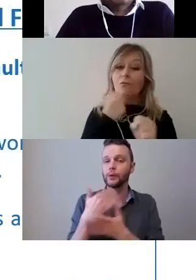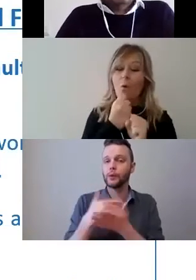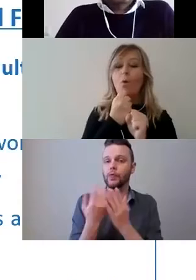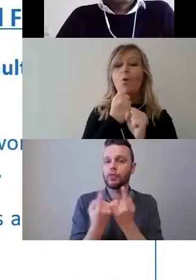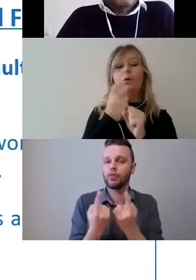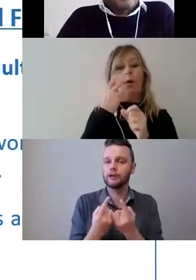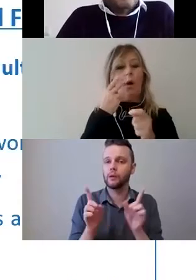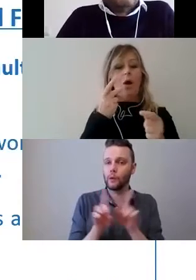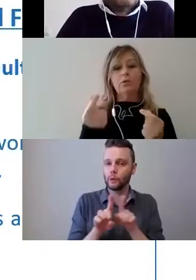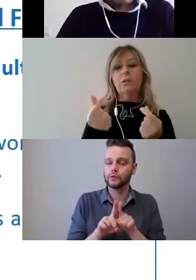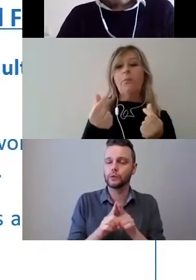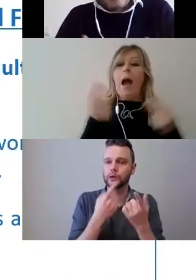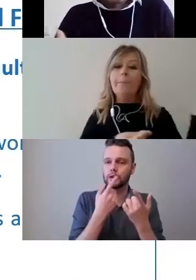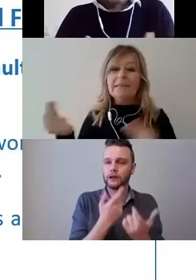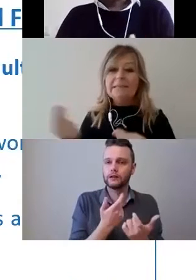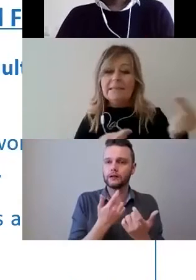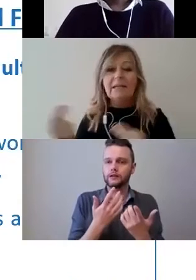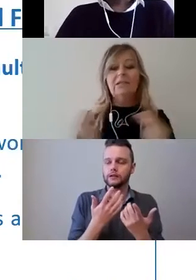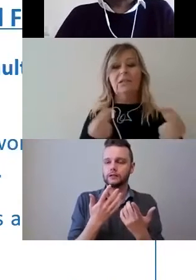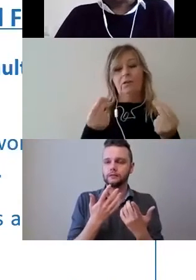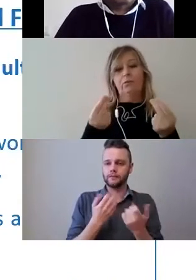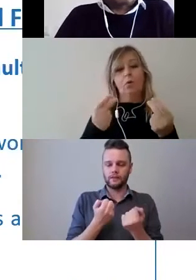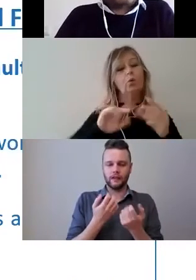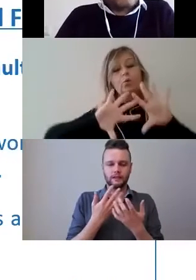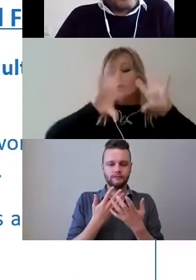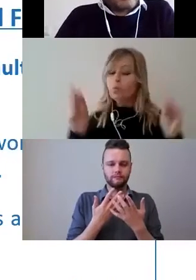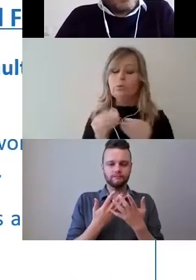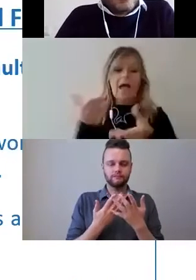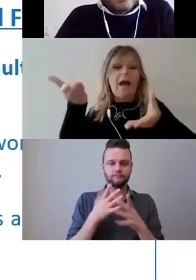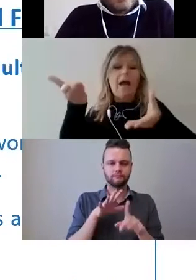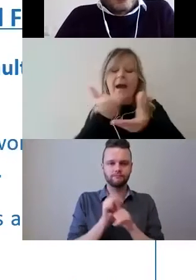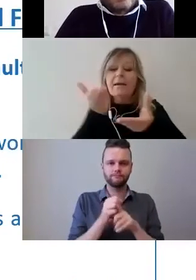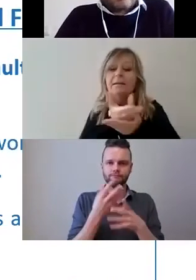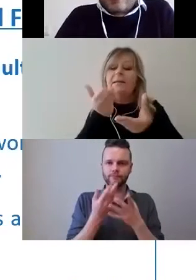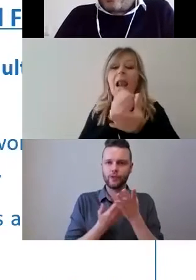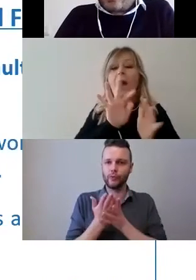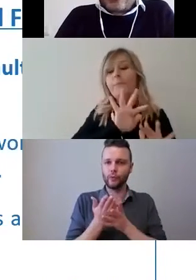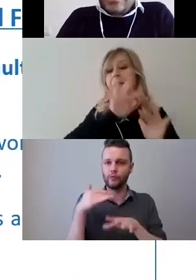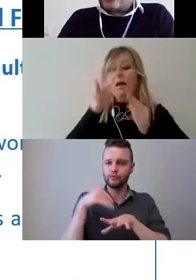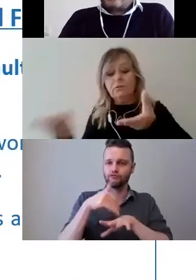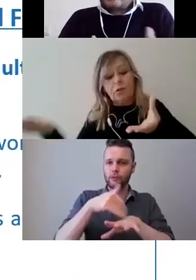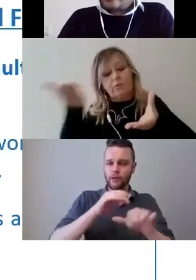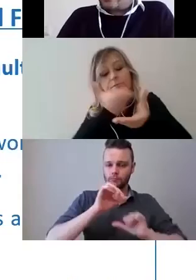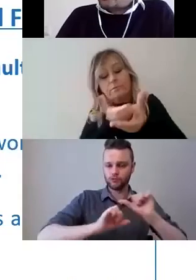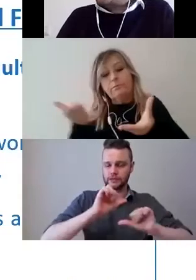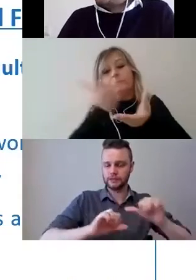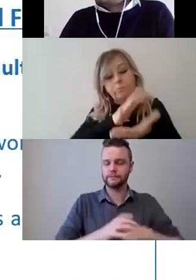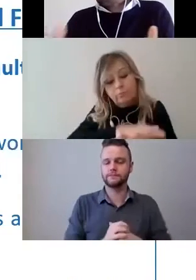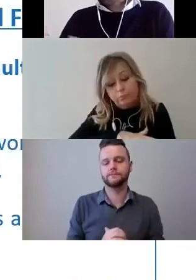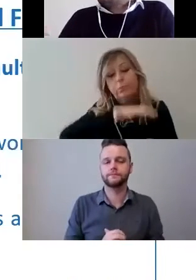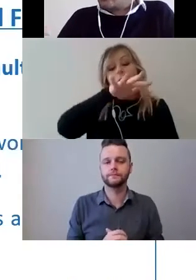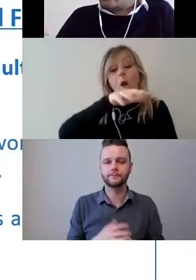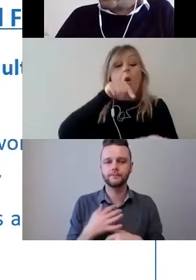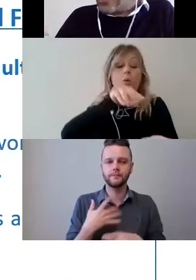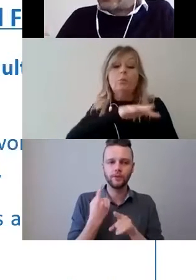also can find a utilization also in the criminal proceedings. And I'm talking about not only